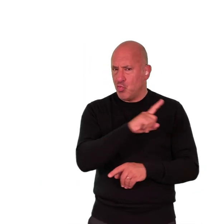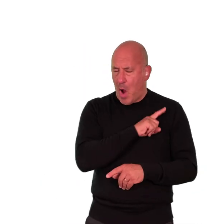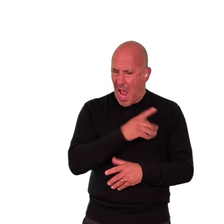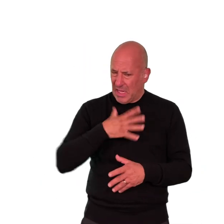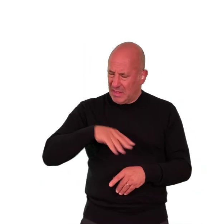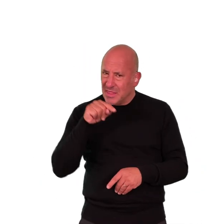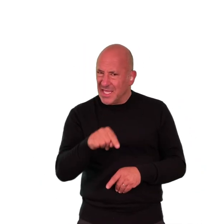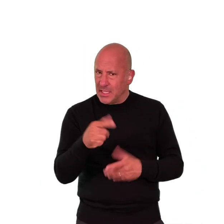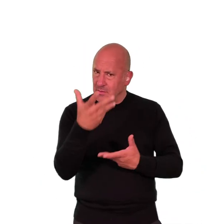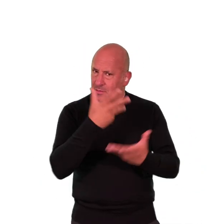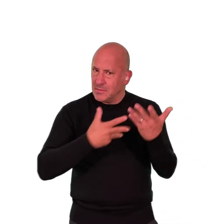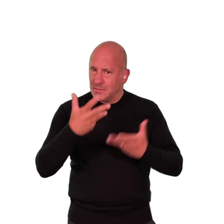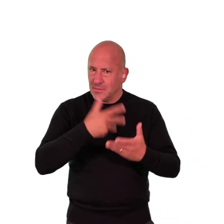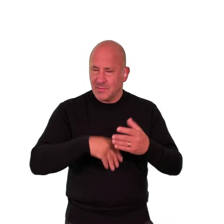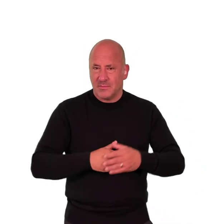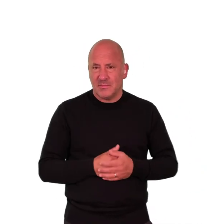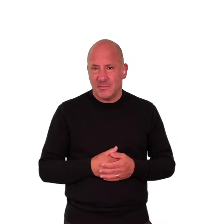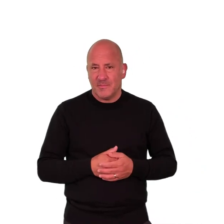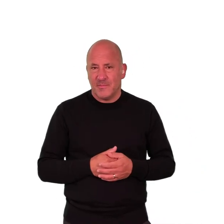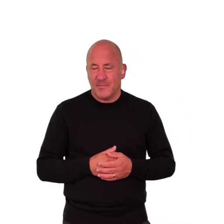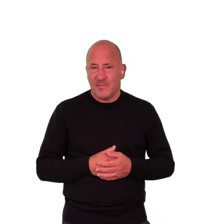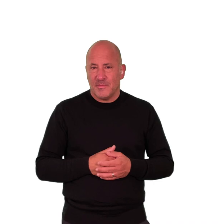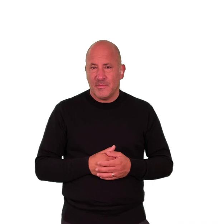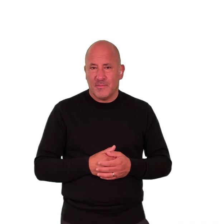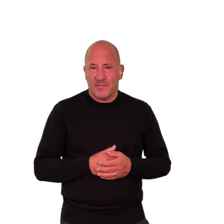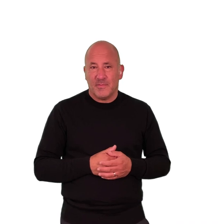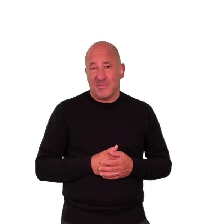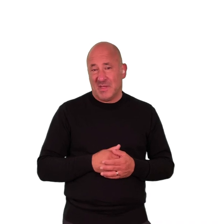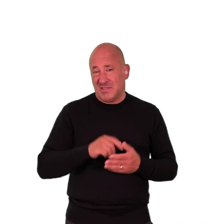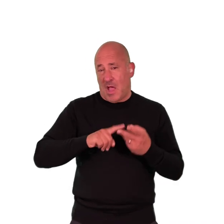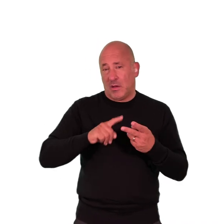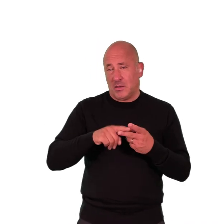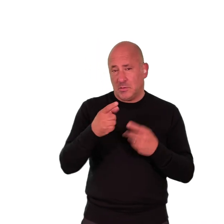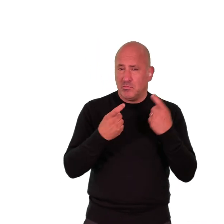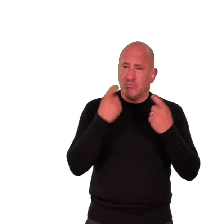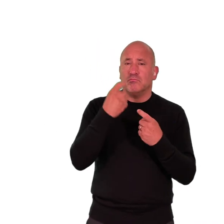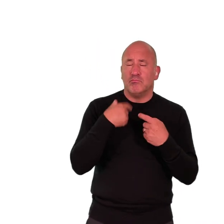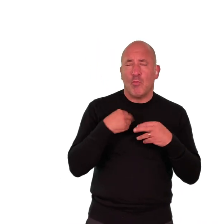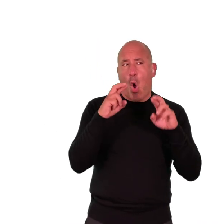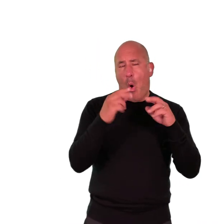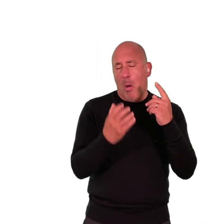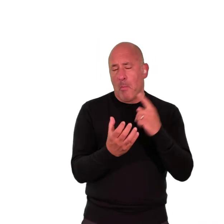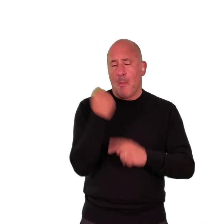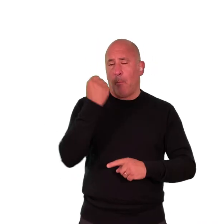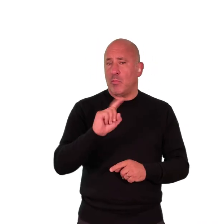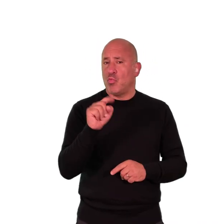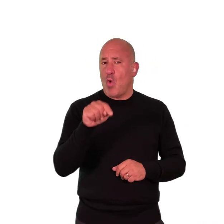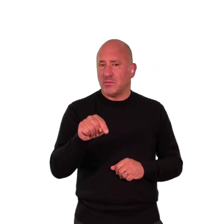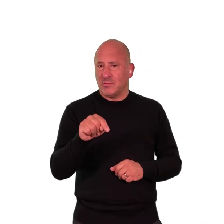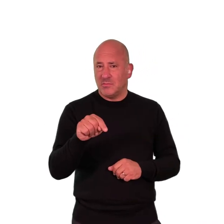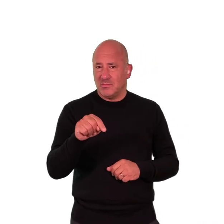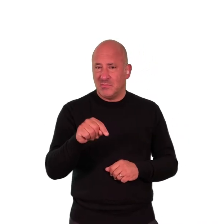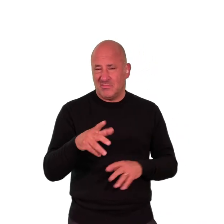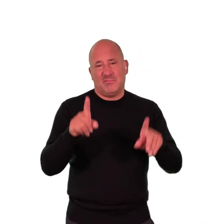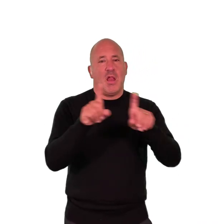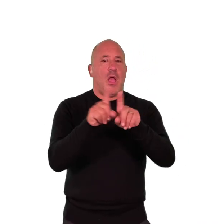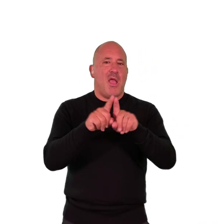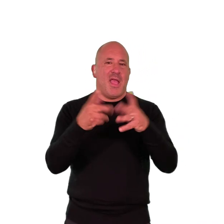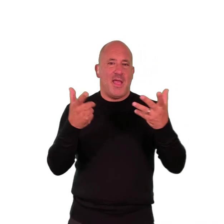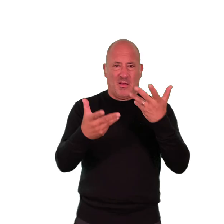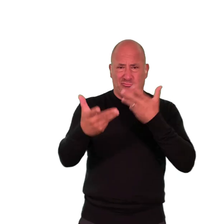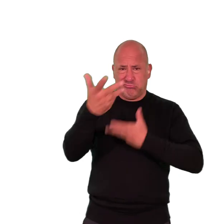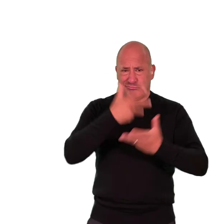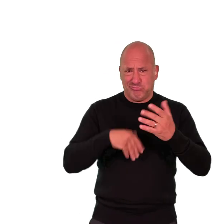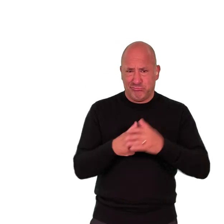is in detail, and if travel is part of the activity, make sure that you describe what's going to happen and why it's